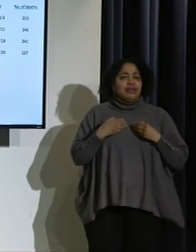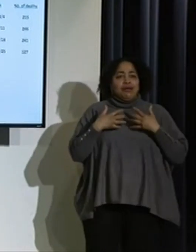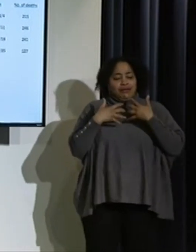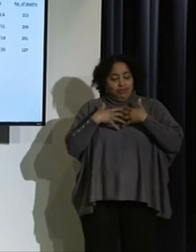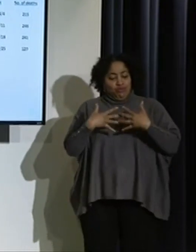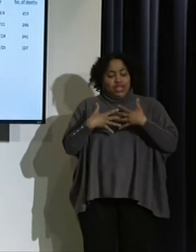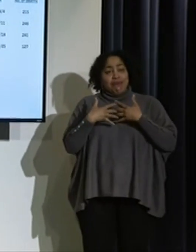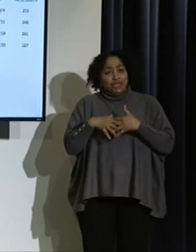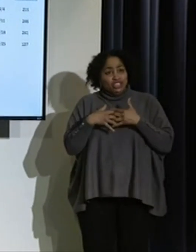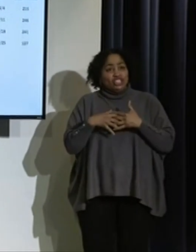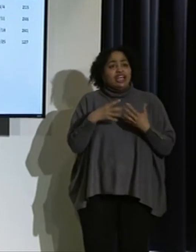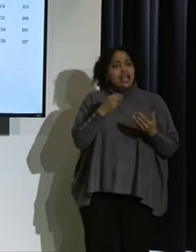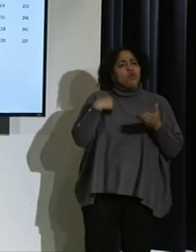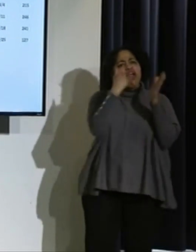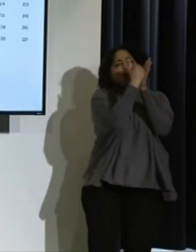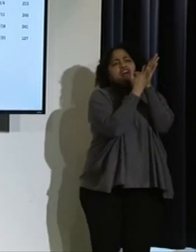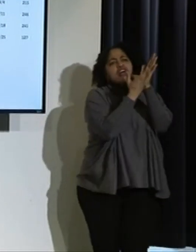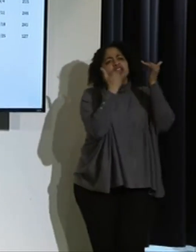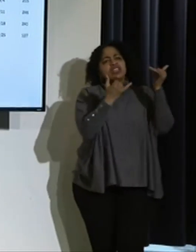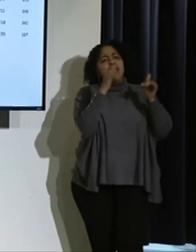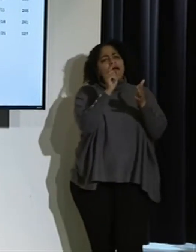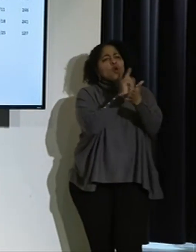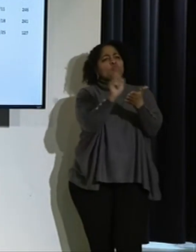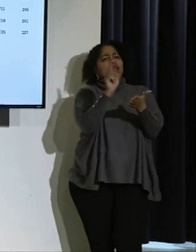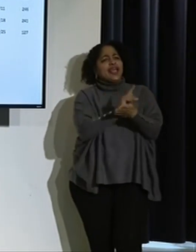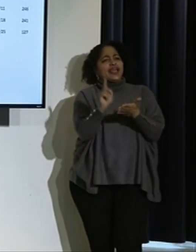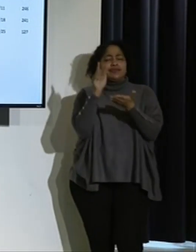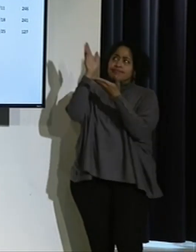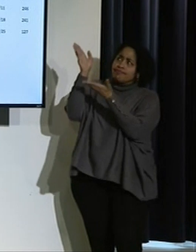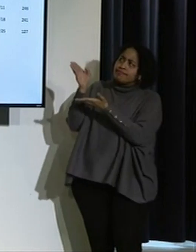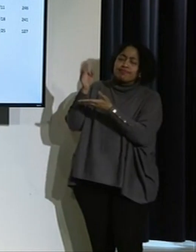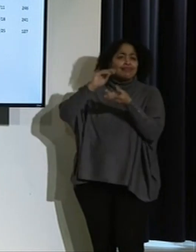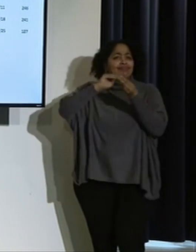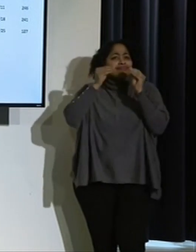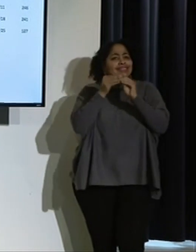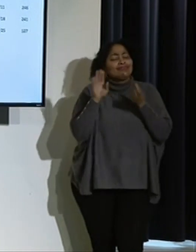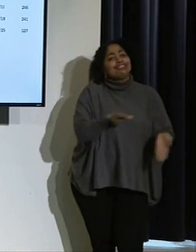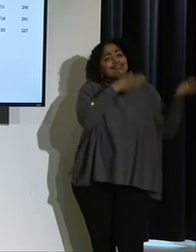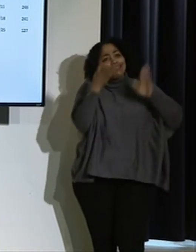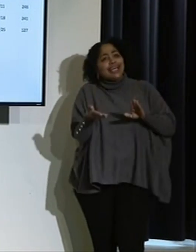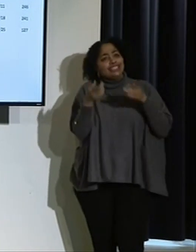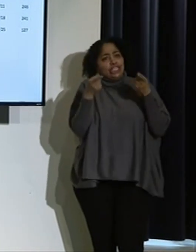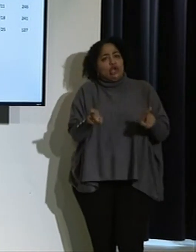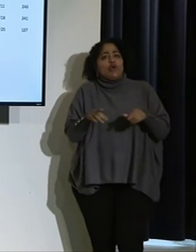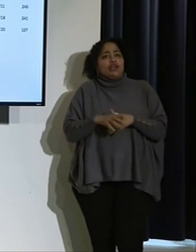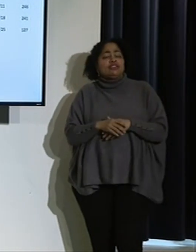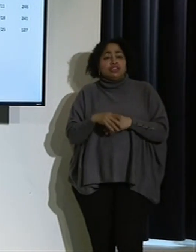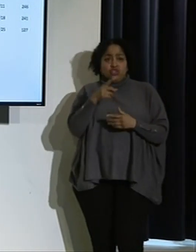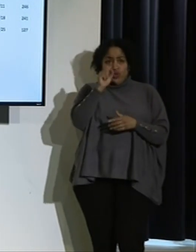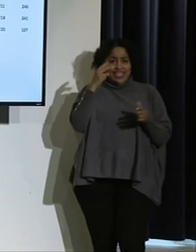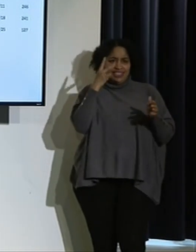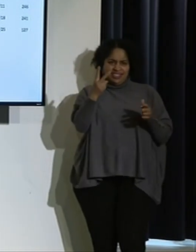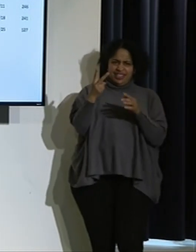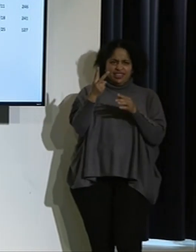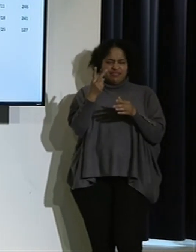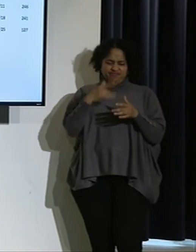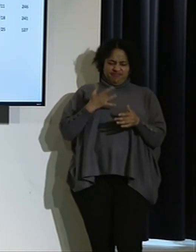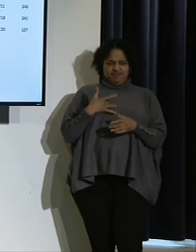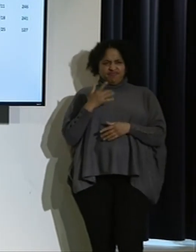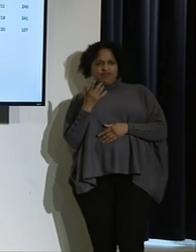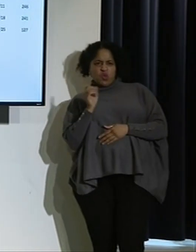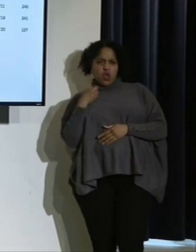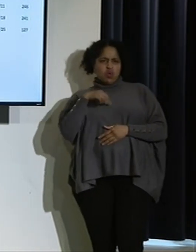hospital beds. And we're listing now by week the number of deaths that occurred. So you can get a sense of where we are